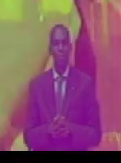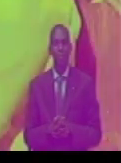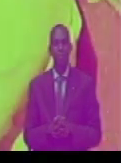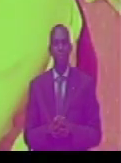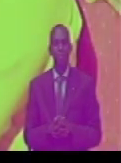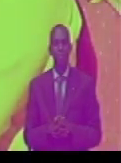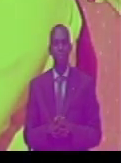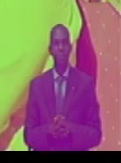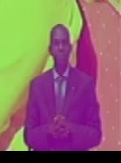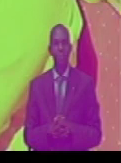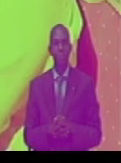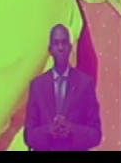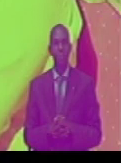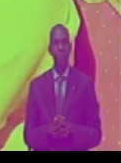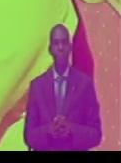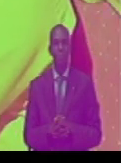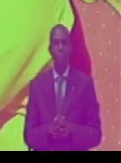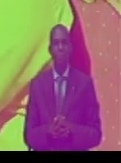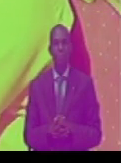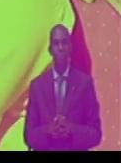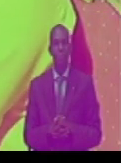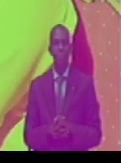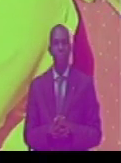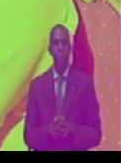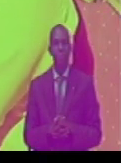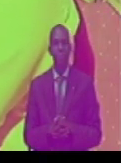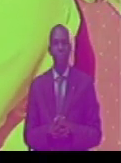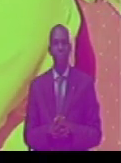sing the song along sing along